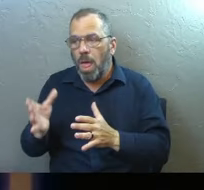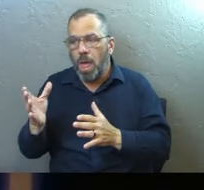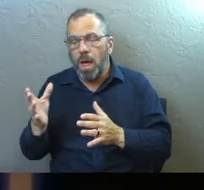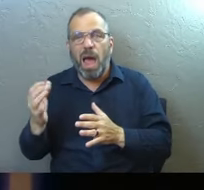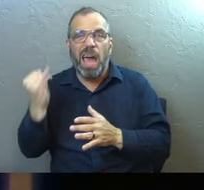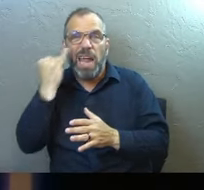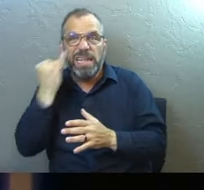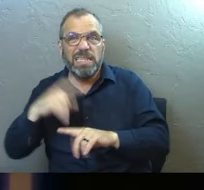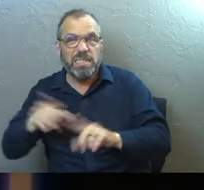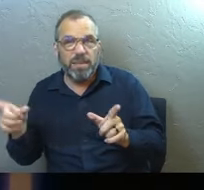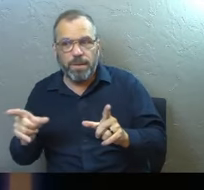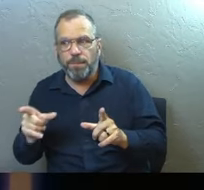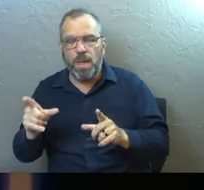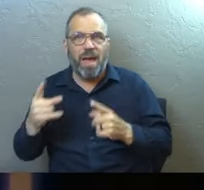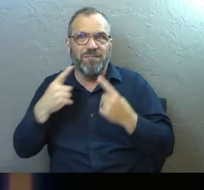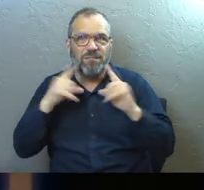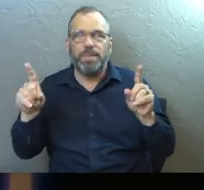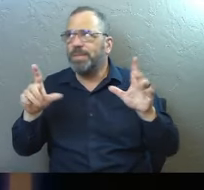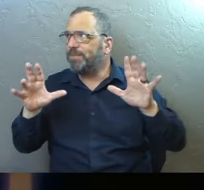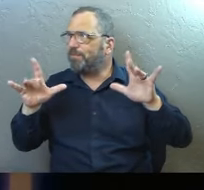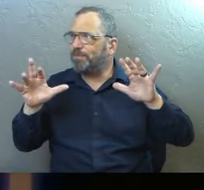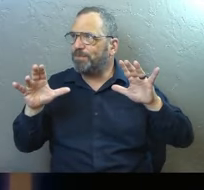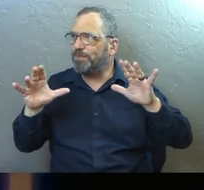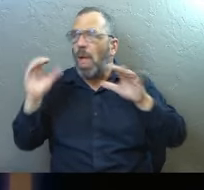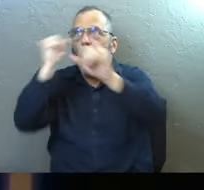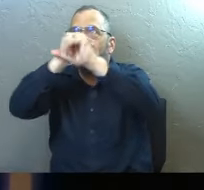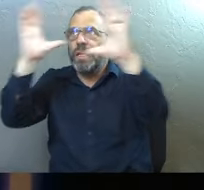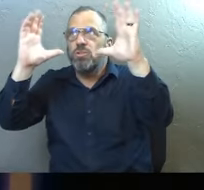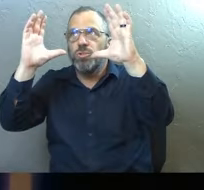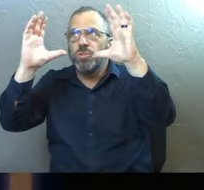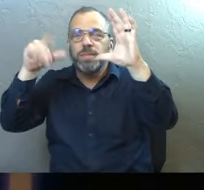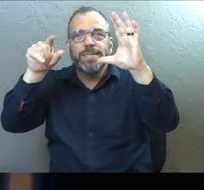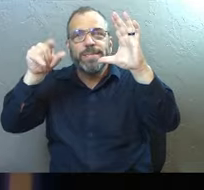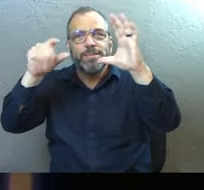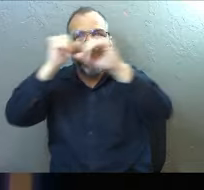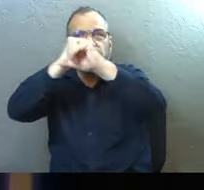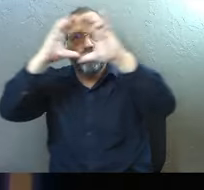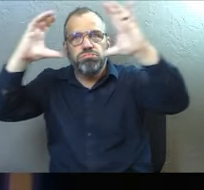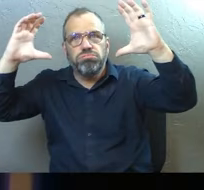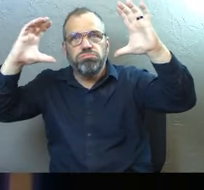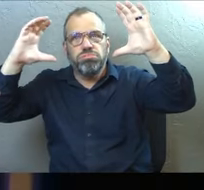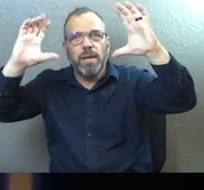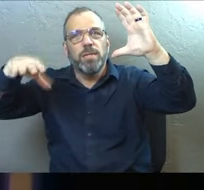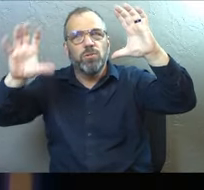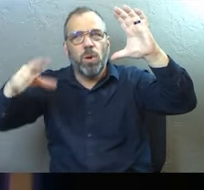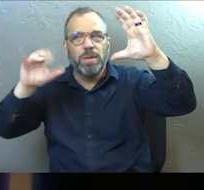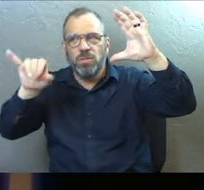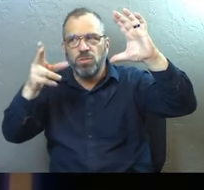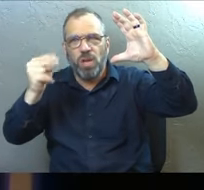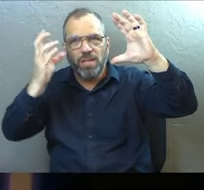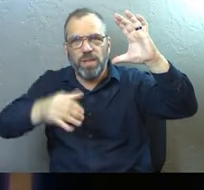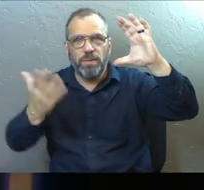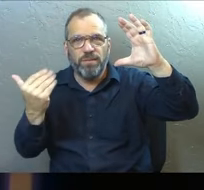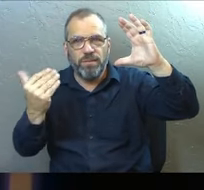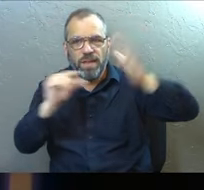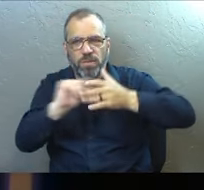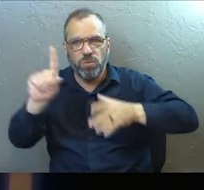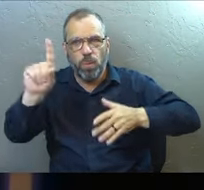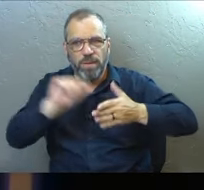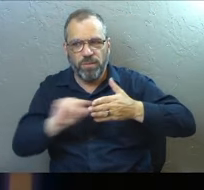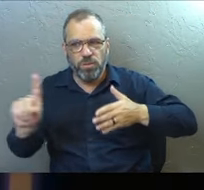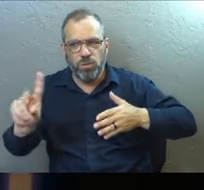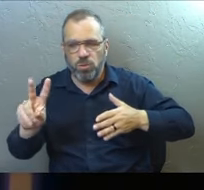idea. And this is a famous sort of picture that he kind of creates for us. And so we're going to look at John 15, 1 and